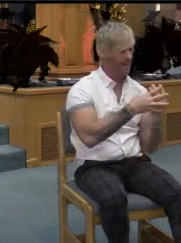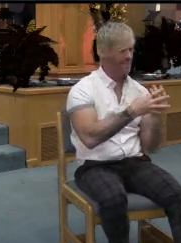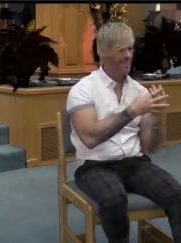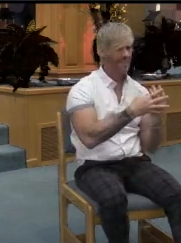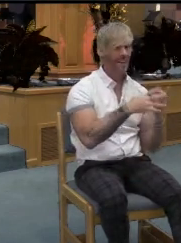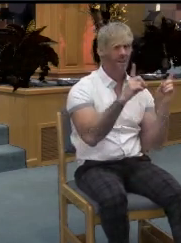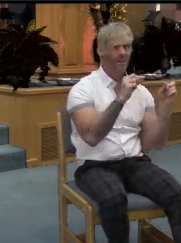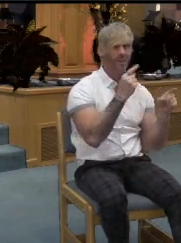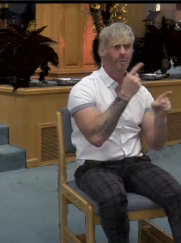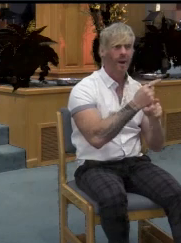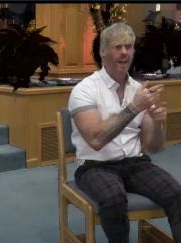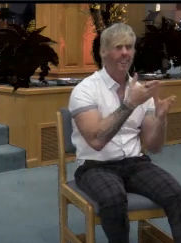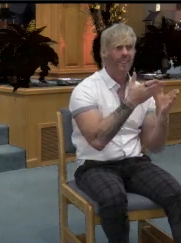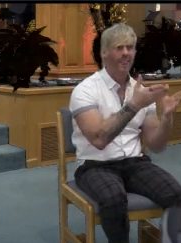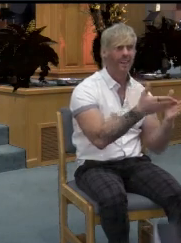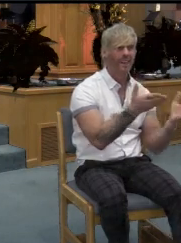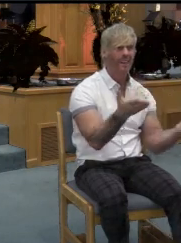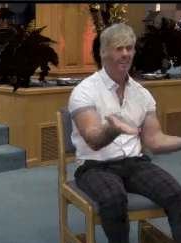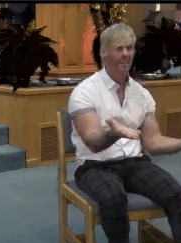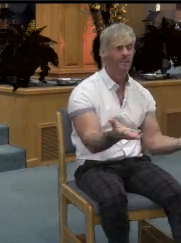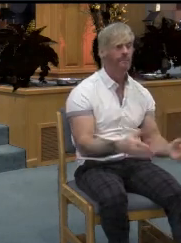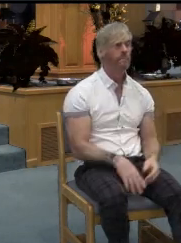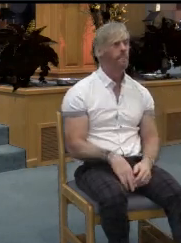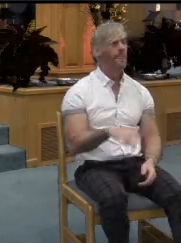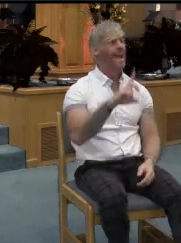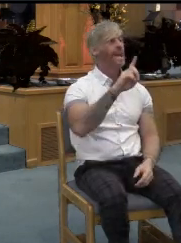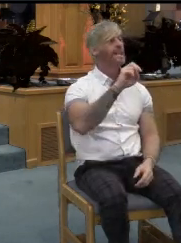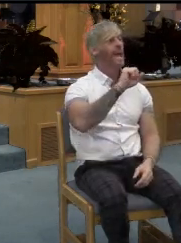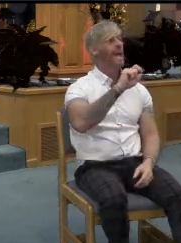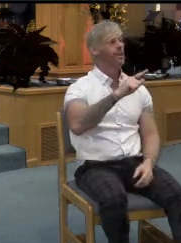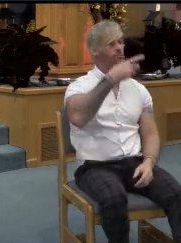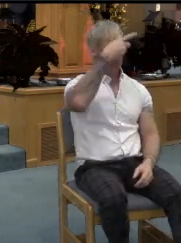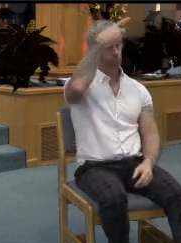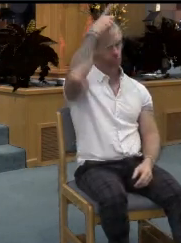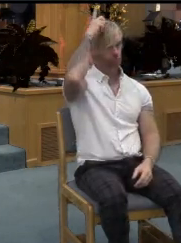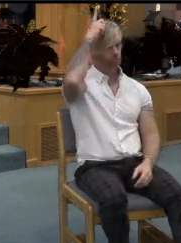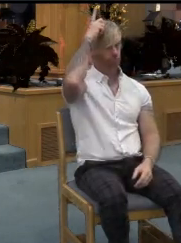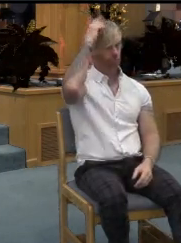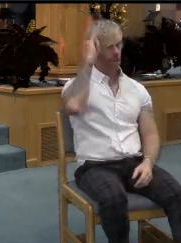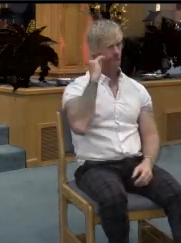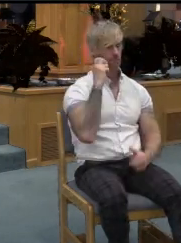anomaly, wouldn't you? Daniel dealt with the anomaly of the lion's den.